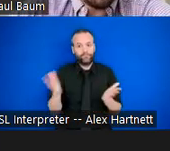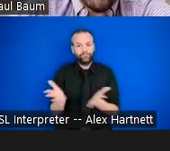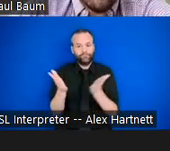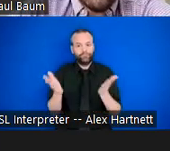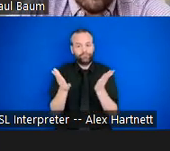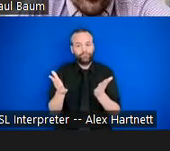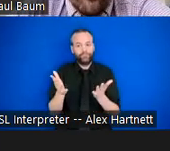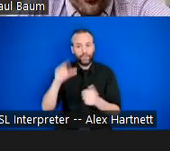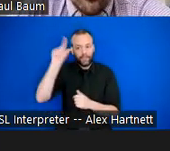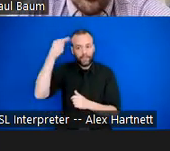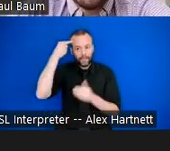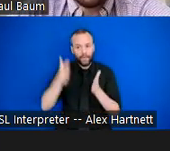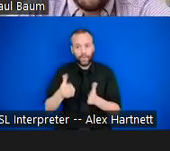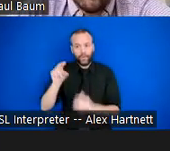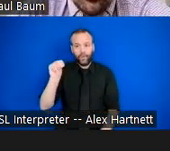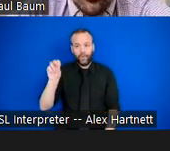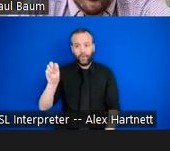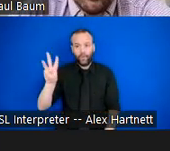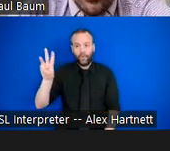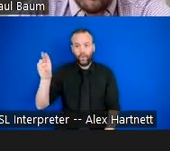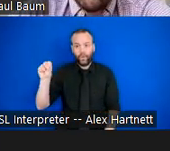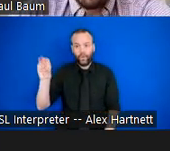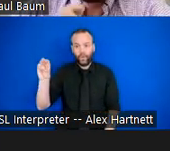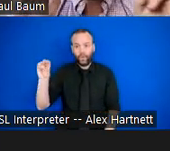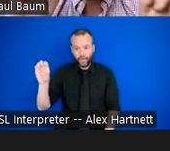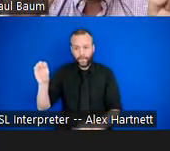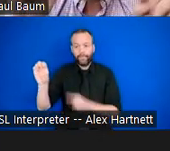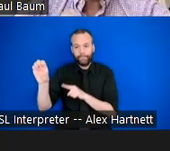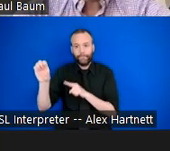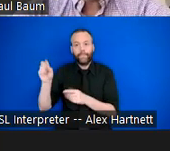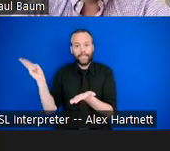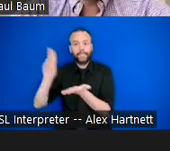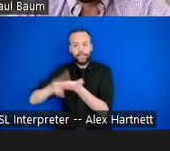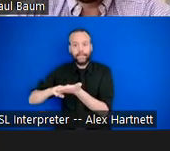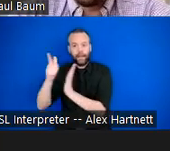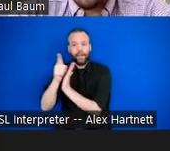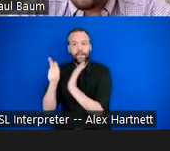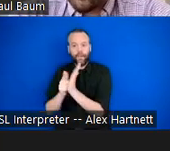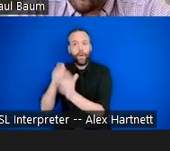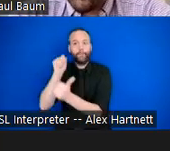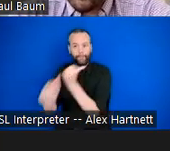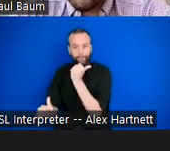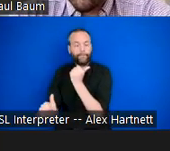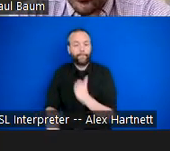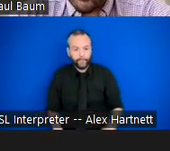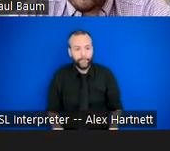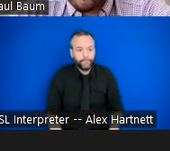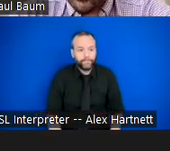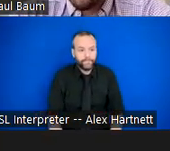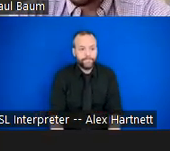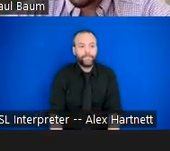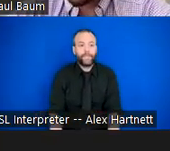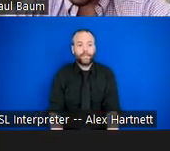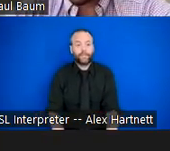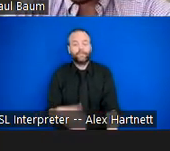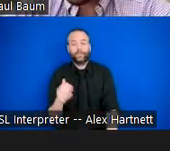During debate on the assembly floor, critics of the bill called it a blanket ban that infringes on parental rights. And